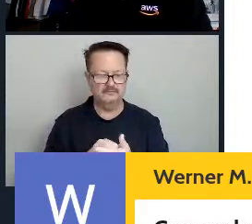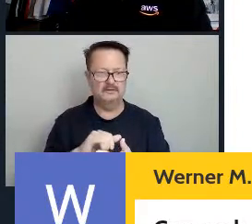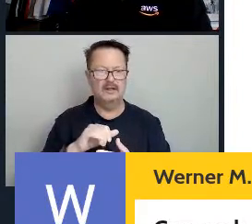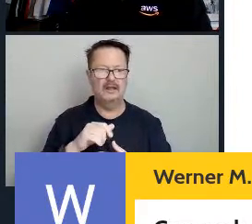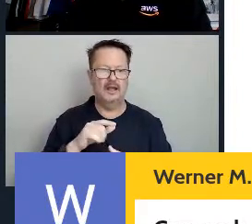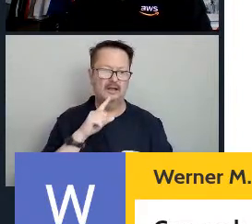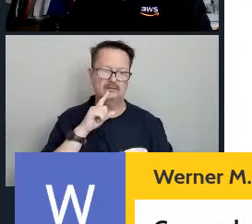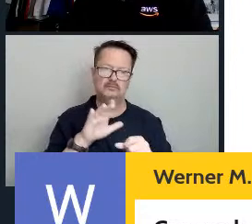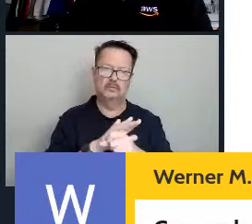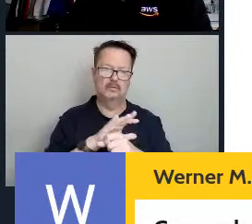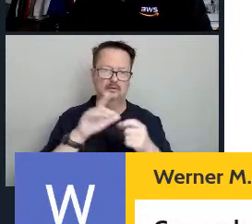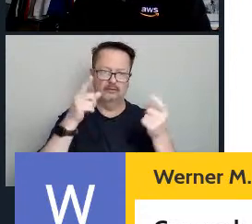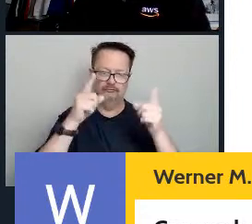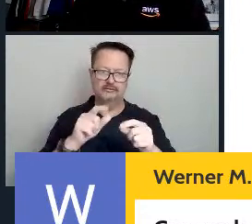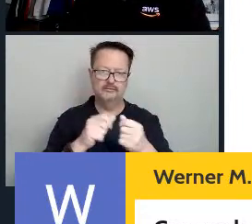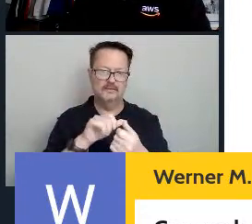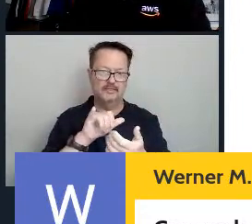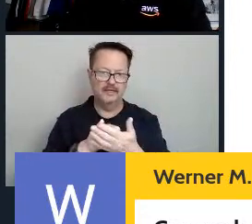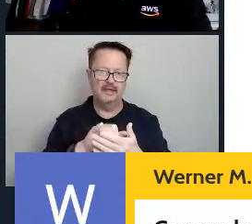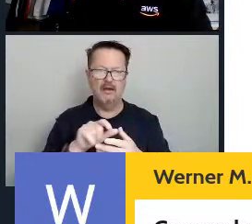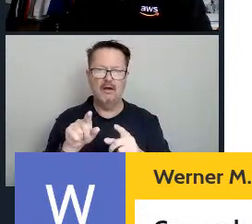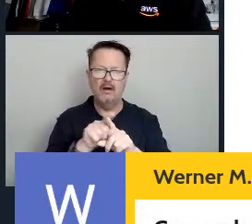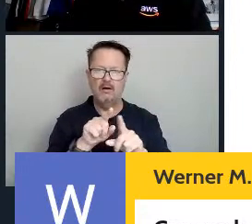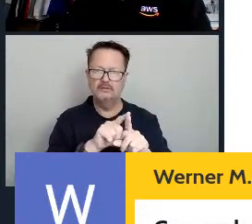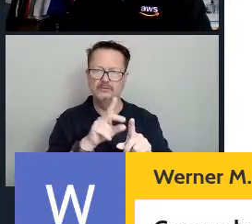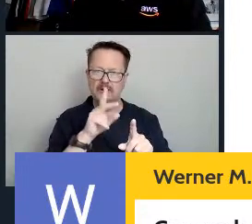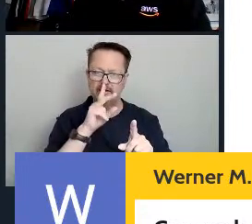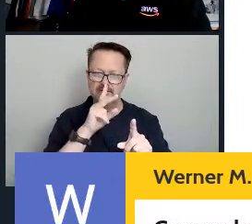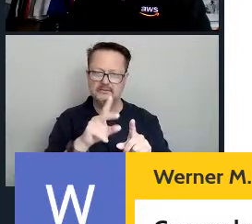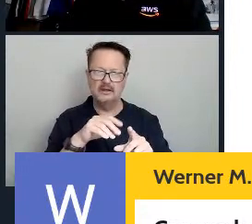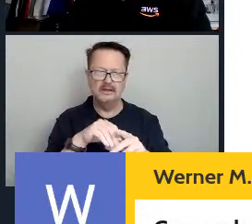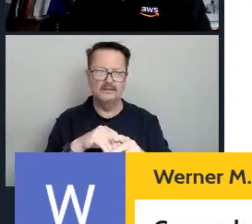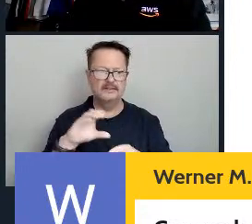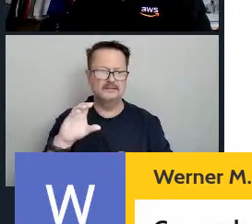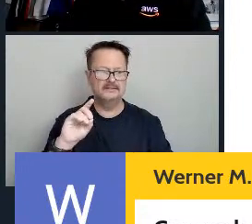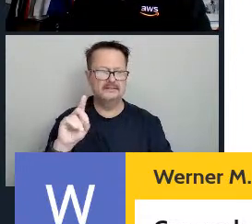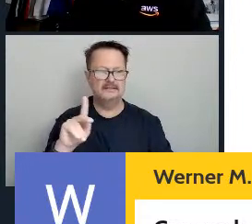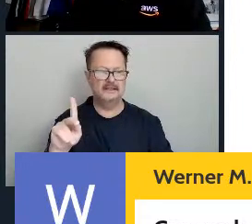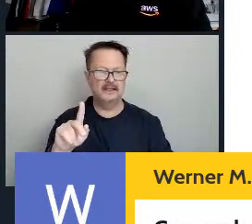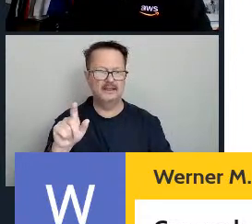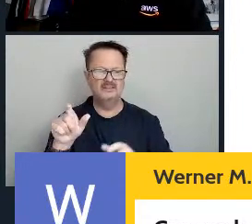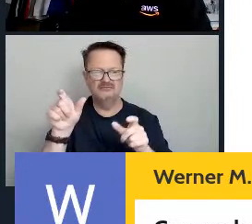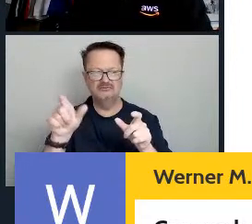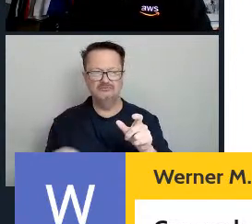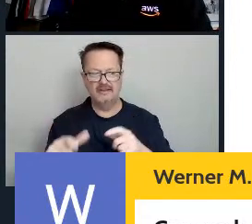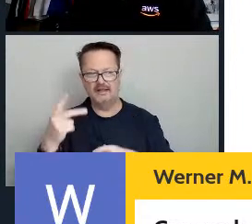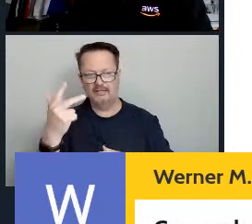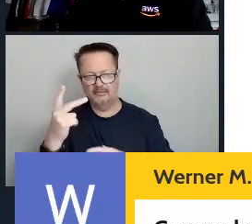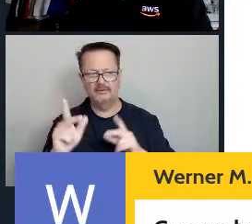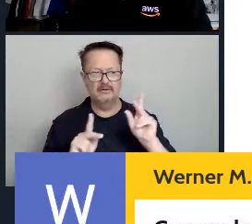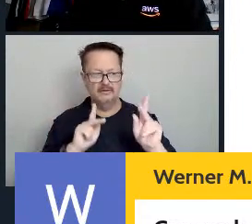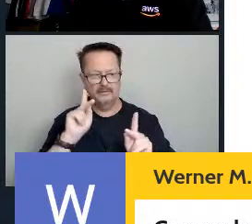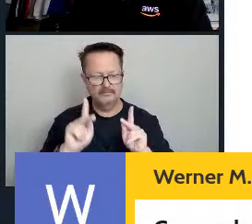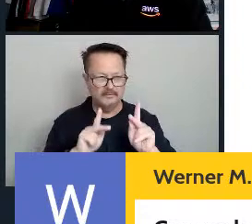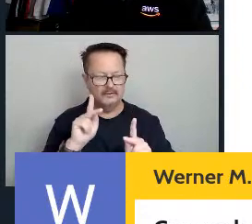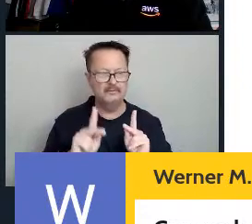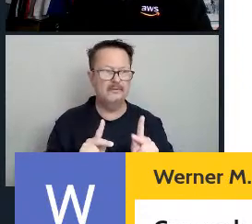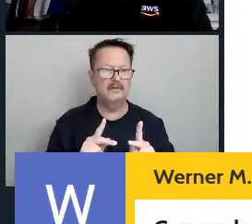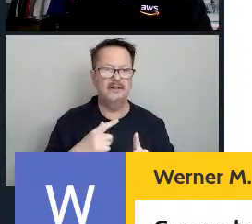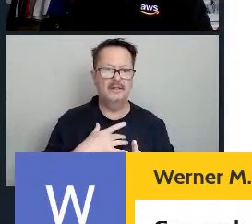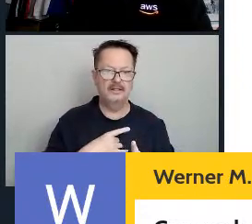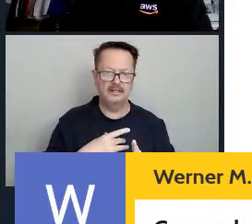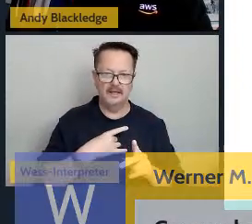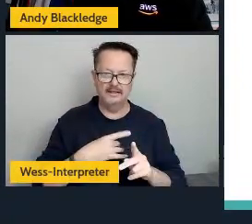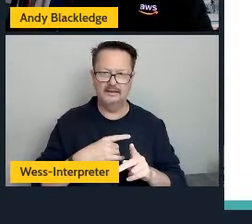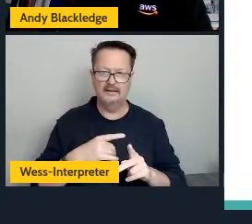totally agree with that. And I also saw in the CDK track 3 that people are loving the serverless console,